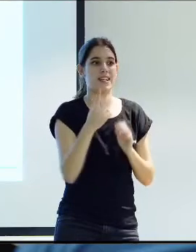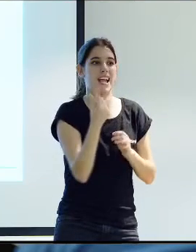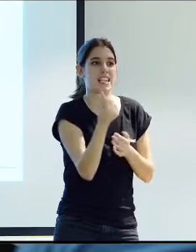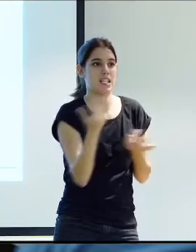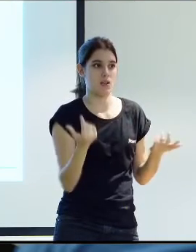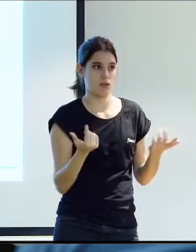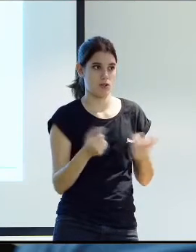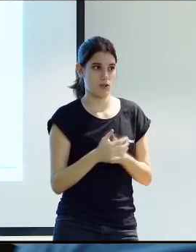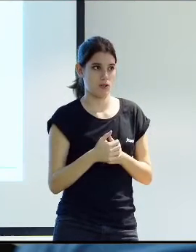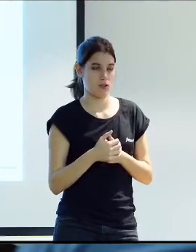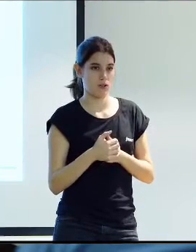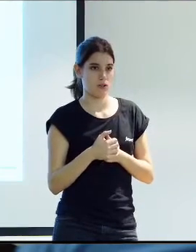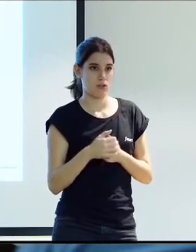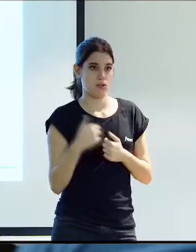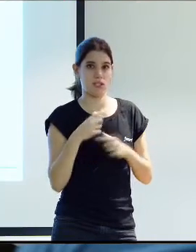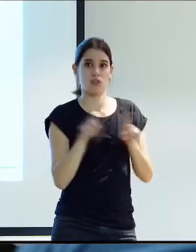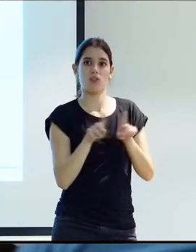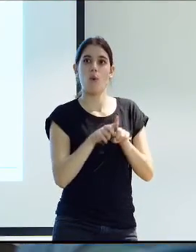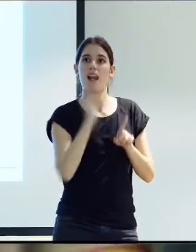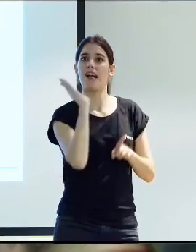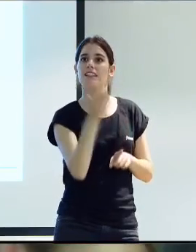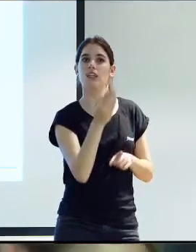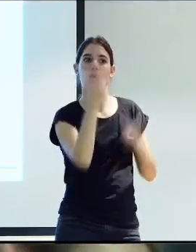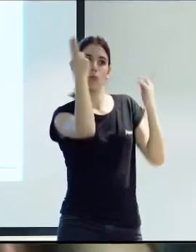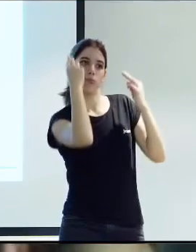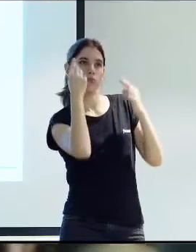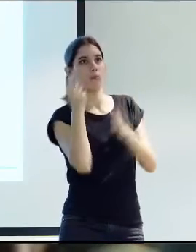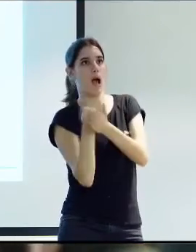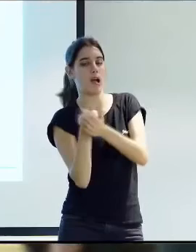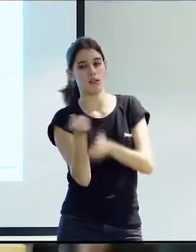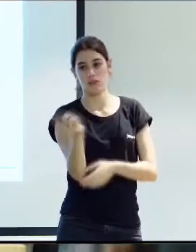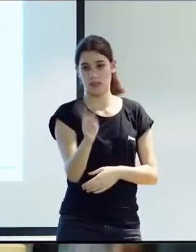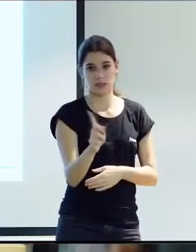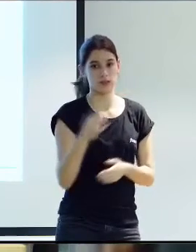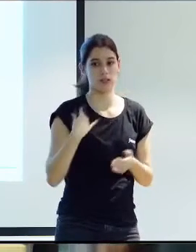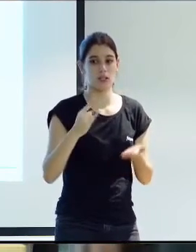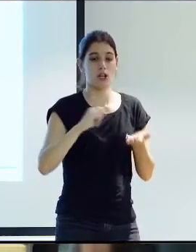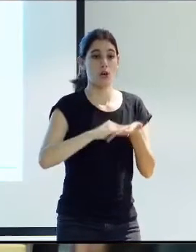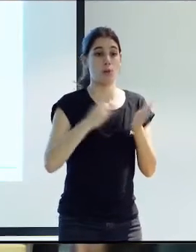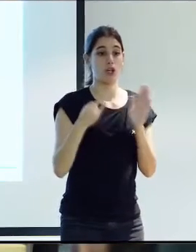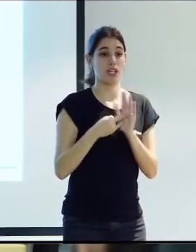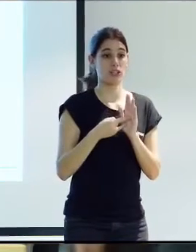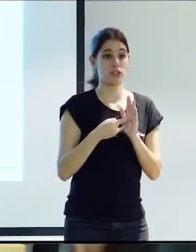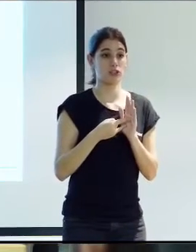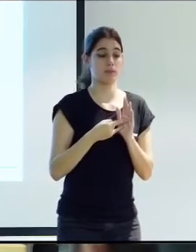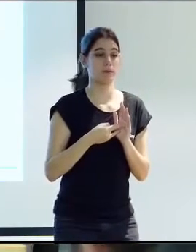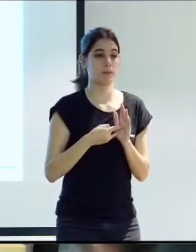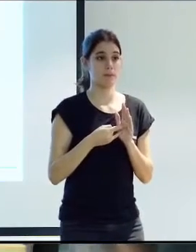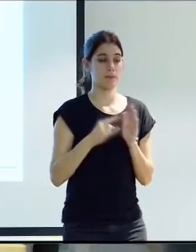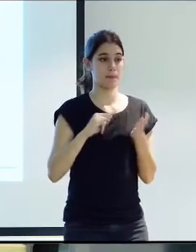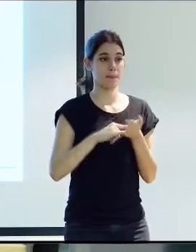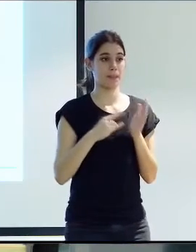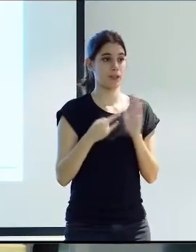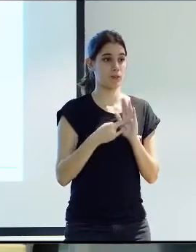how we're going to spend our money. It's as if we were punished. And the projects in